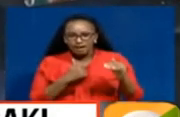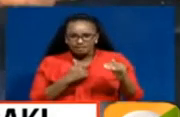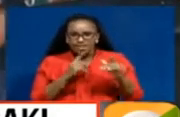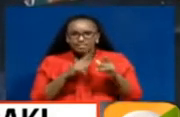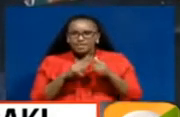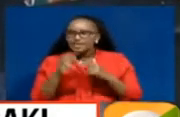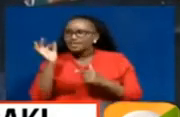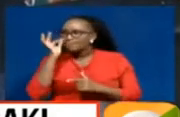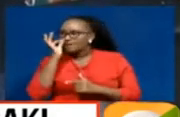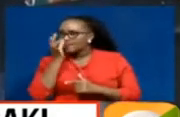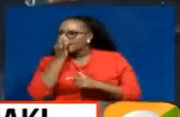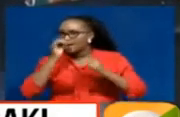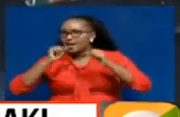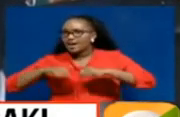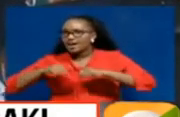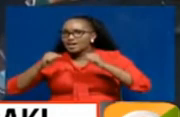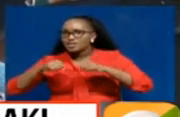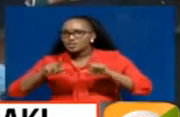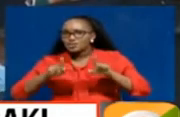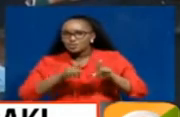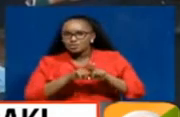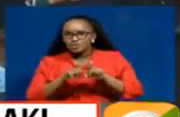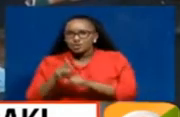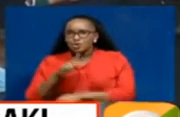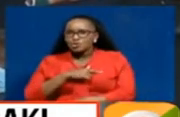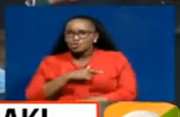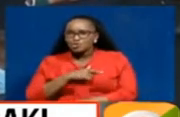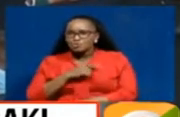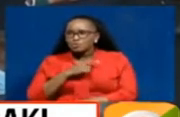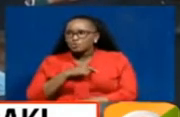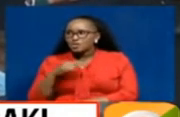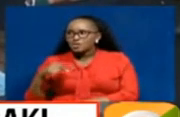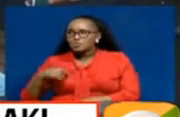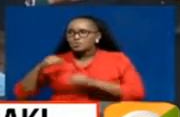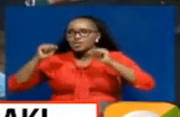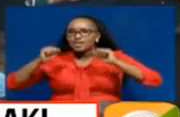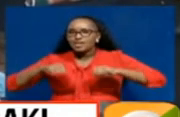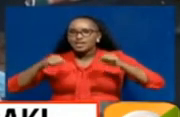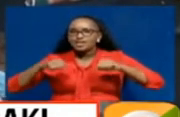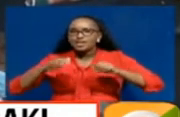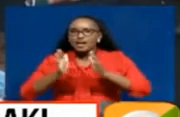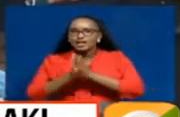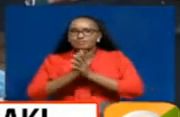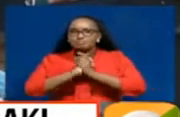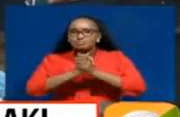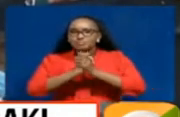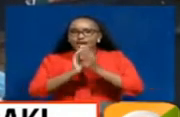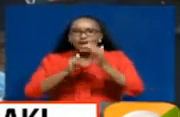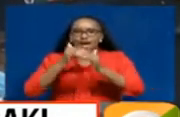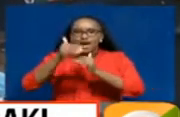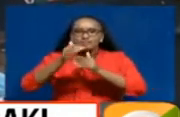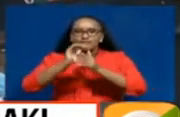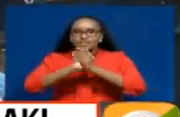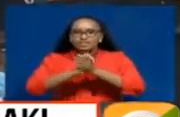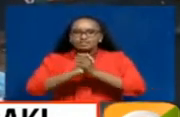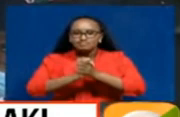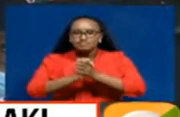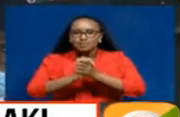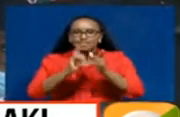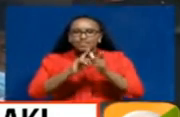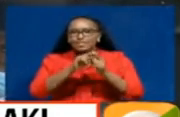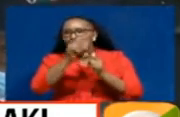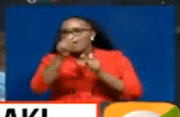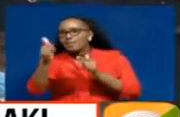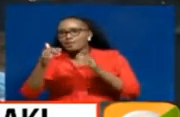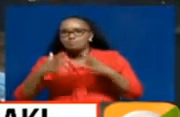And Kibaki then agreed. So when we agreed, we shook hands. After shaking hands, the other